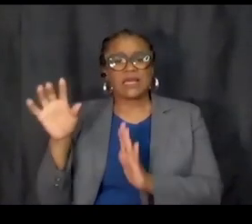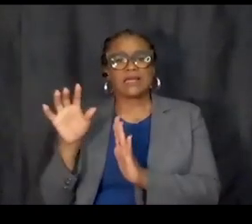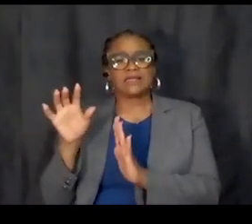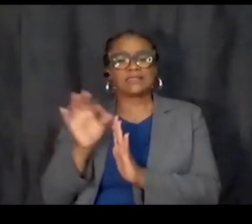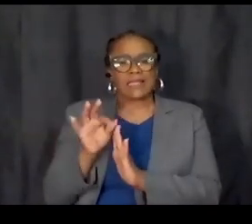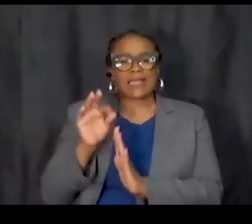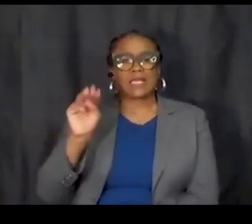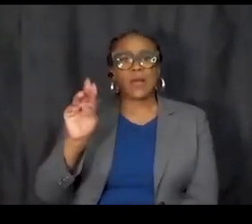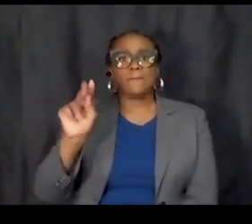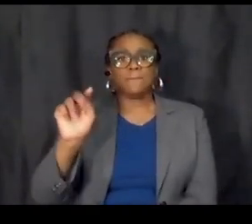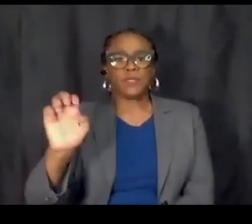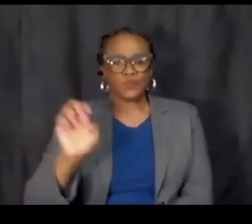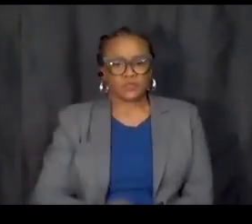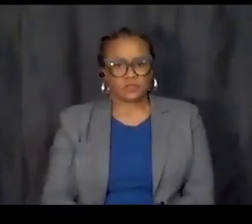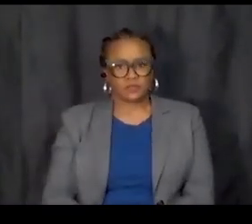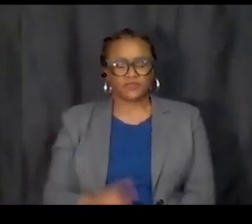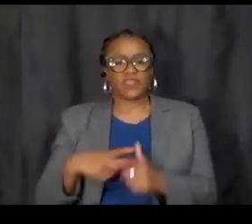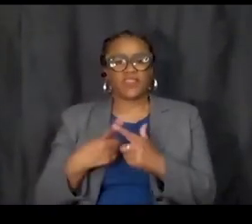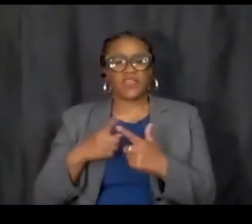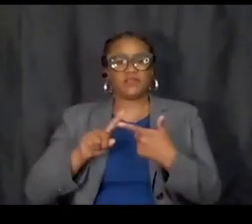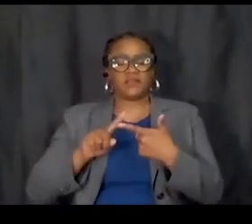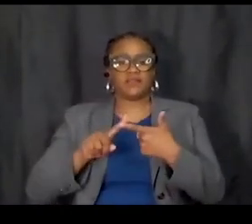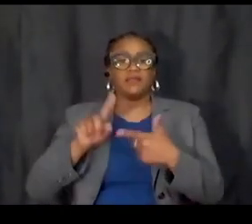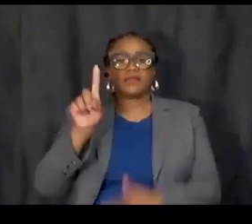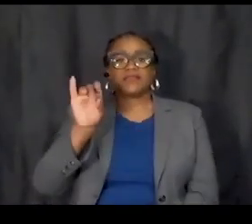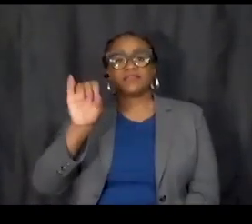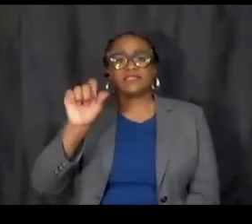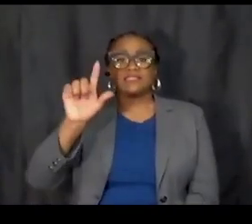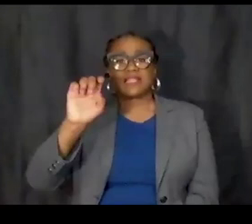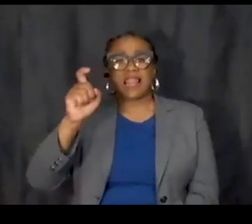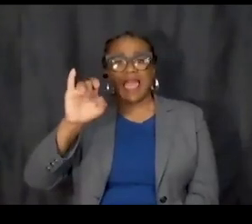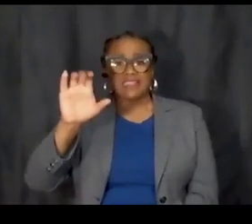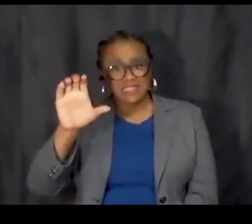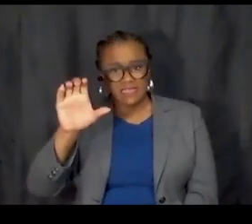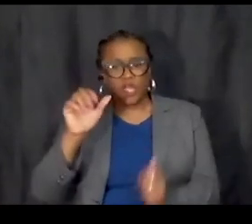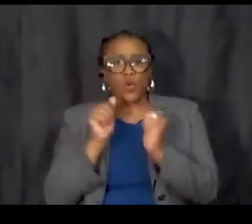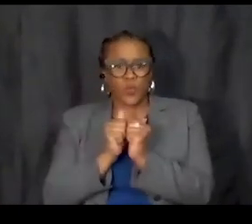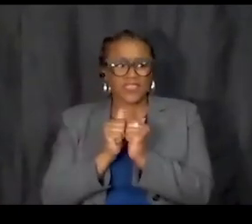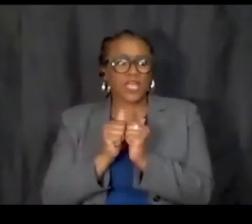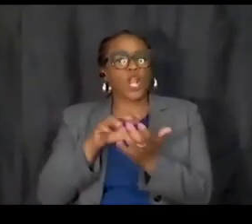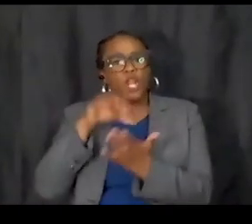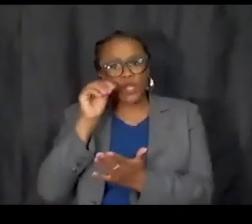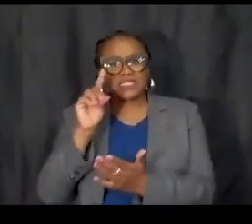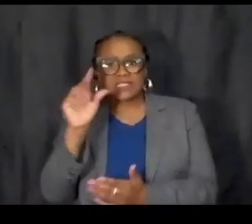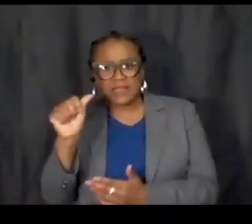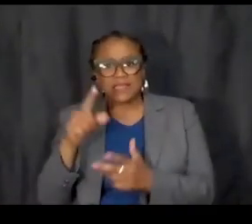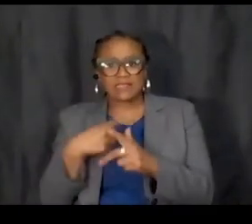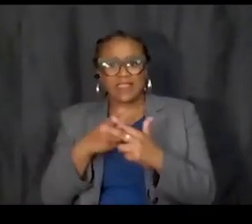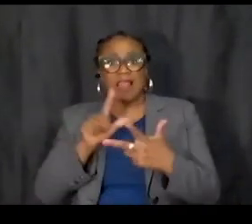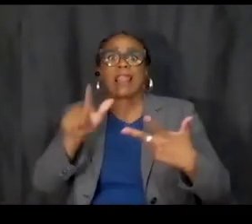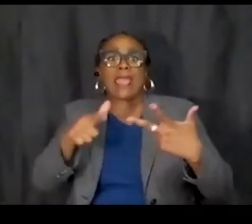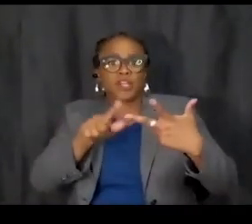as a dyslexic with learning difficulties. And then I was diagnosed with deafness with that. And then